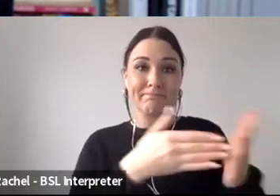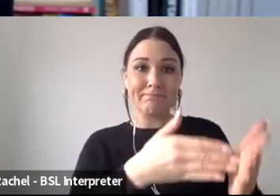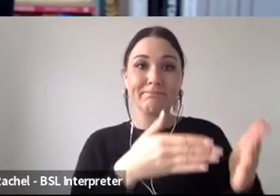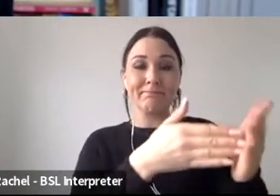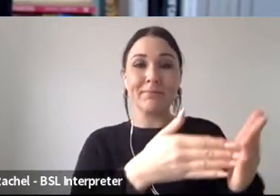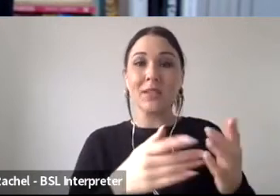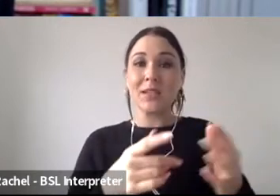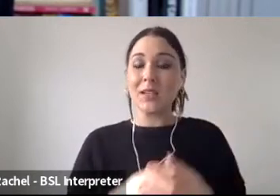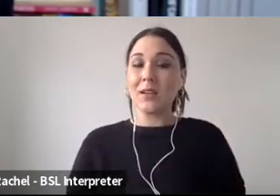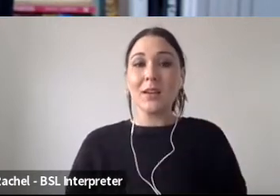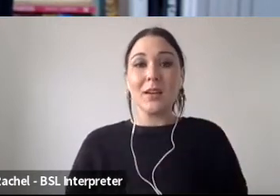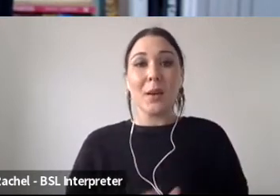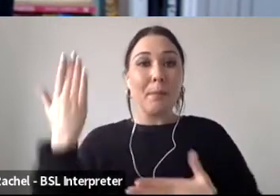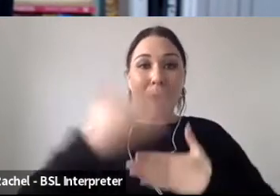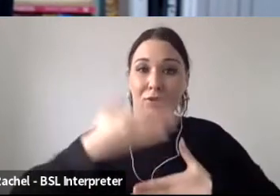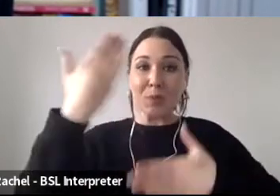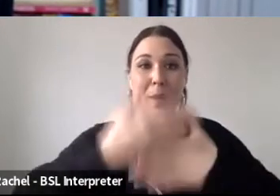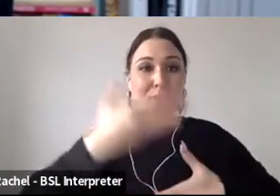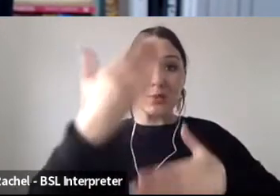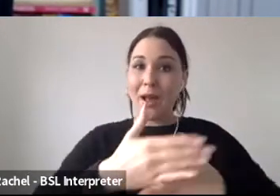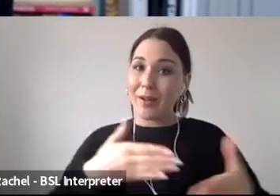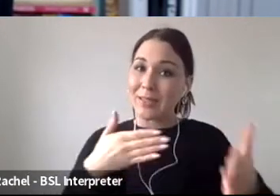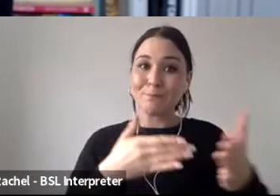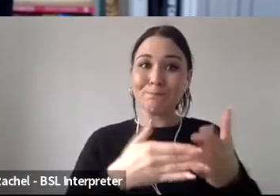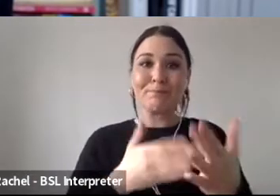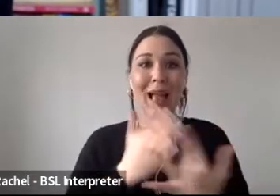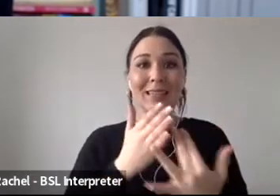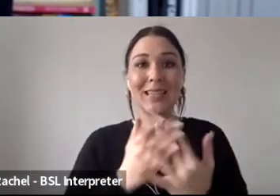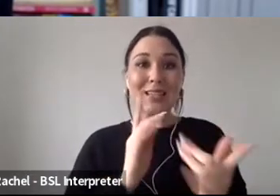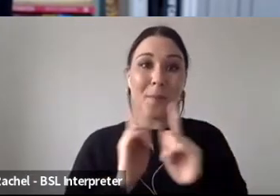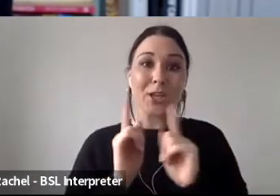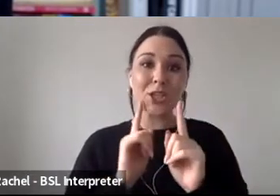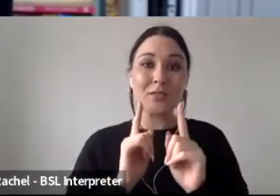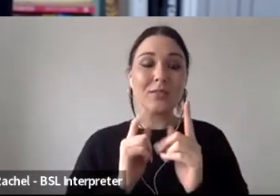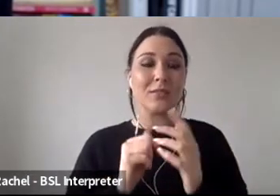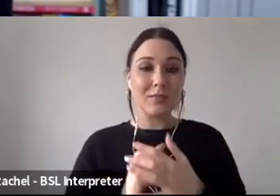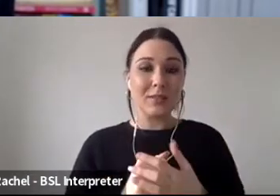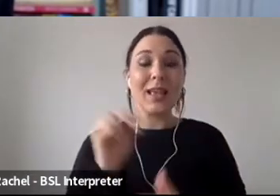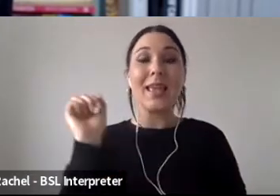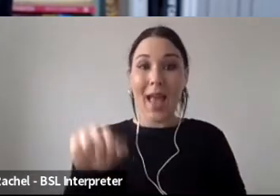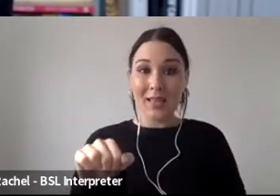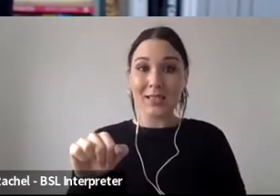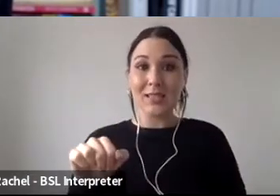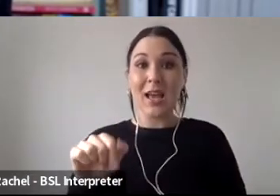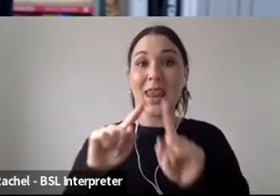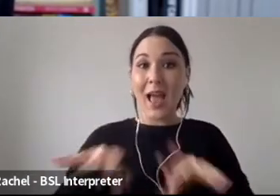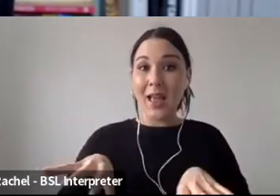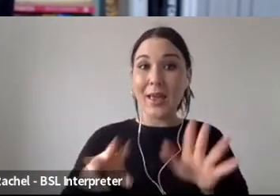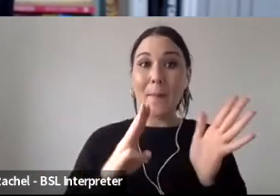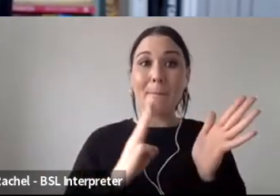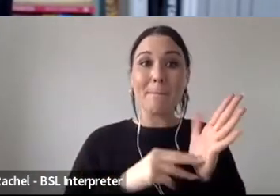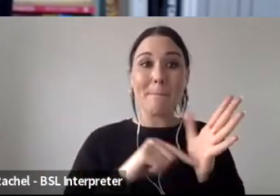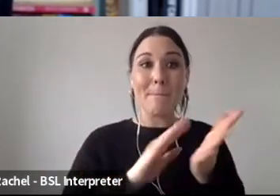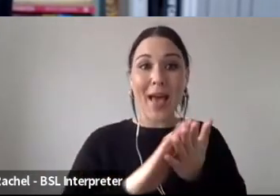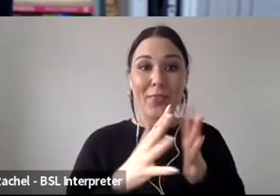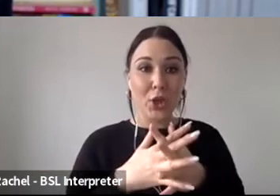to accessing information. And so, yes, like Matthew and Ian